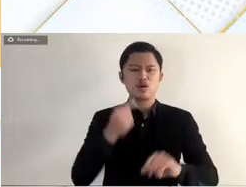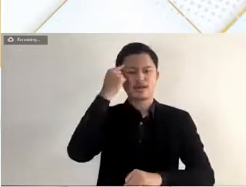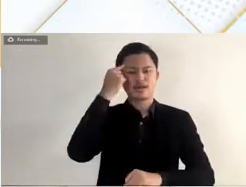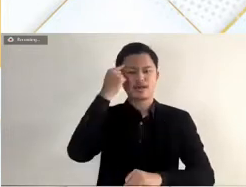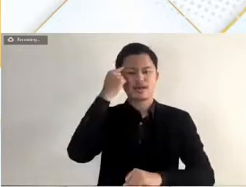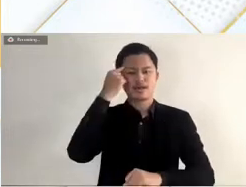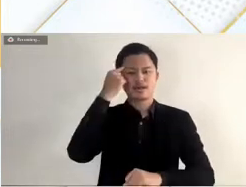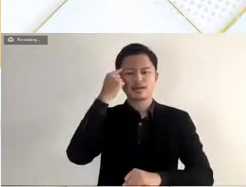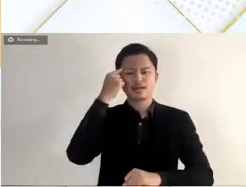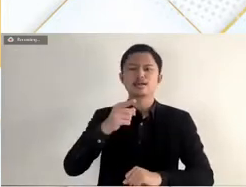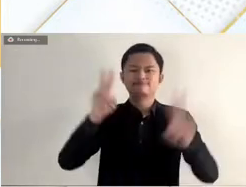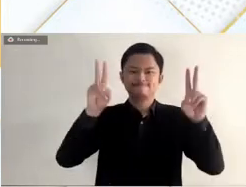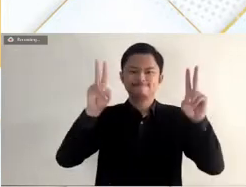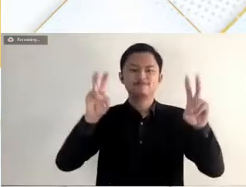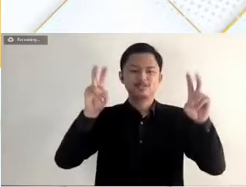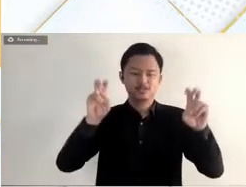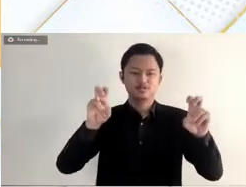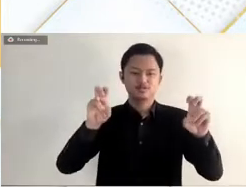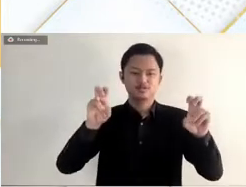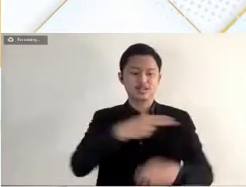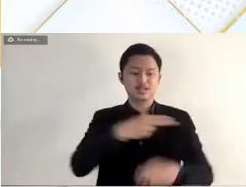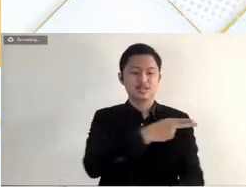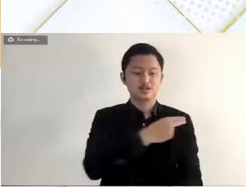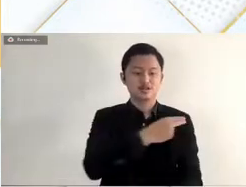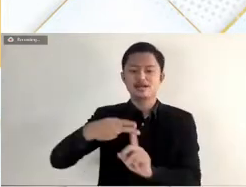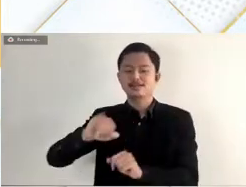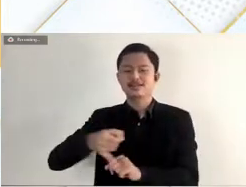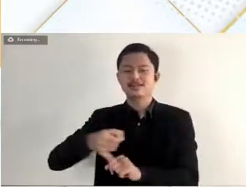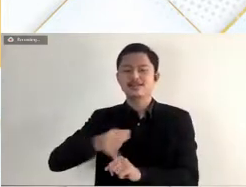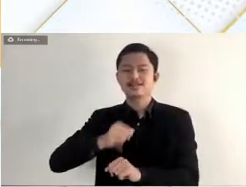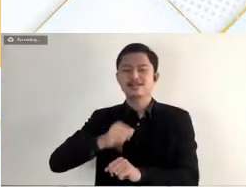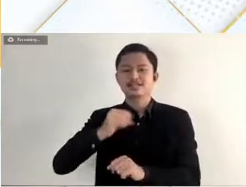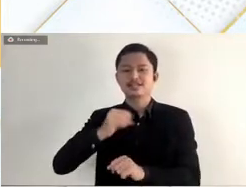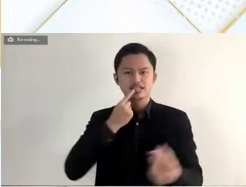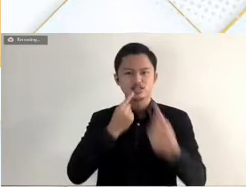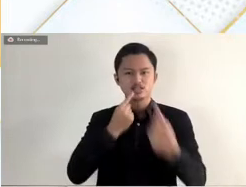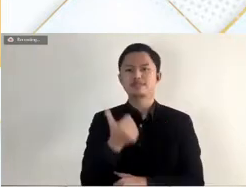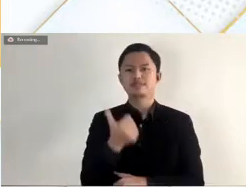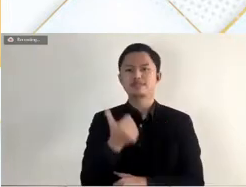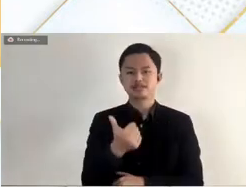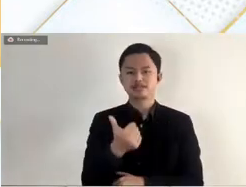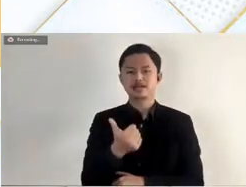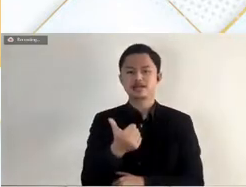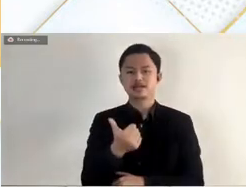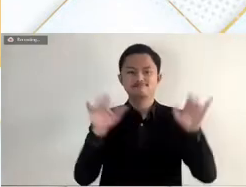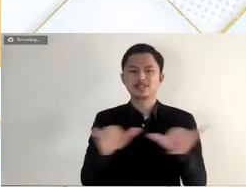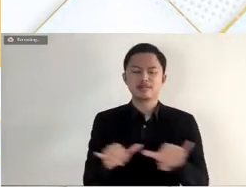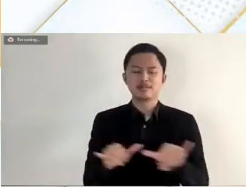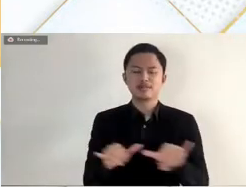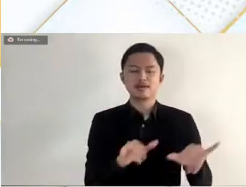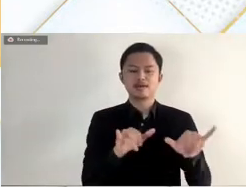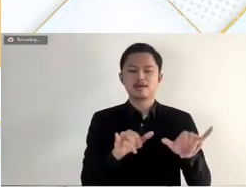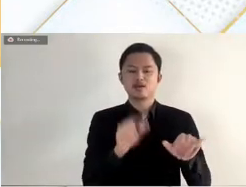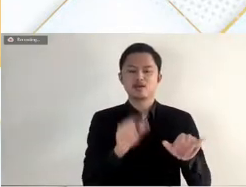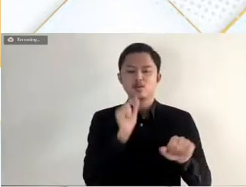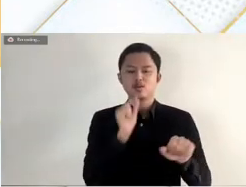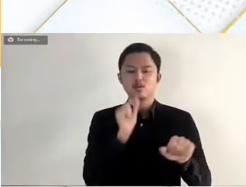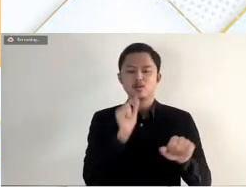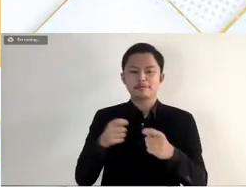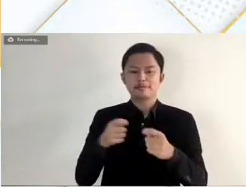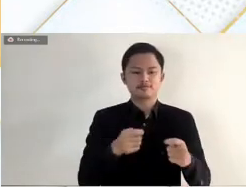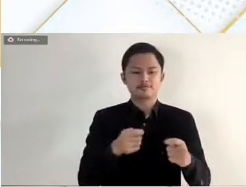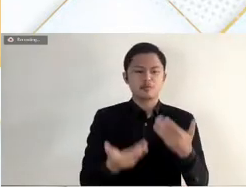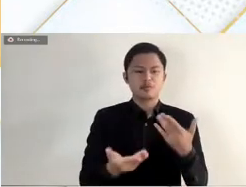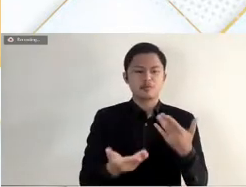issue that Indonesia and Fiji can discuss, the importance of standby arrangements where we can be able to